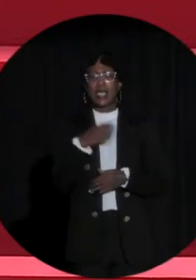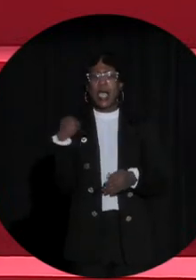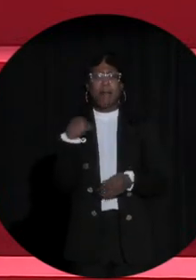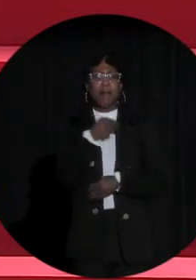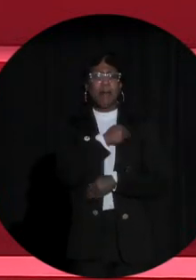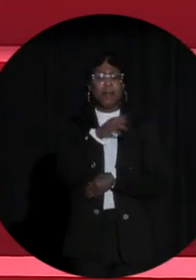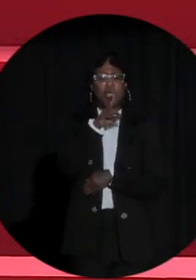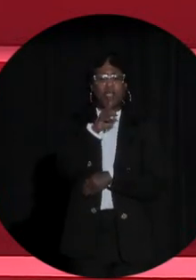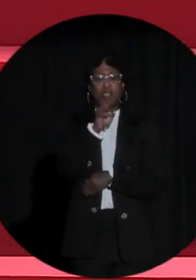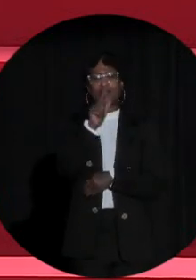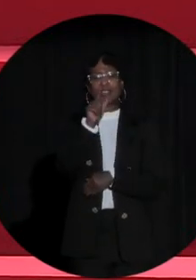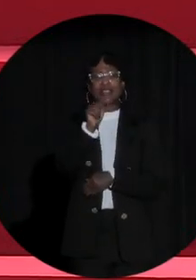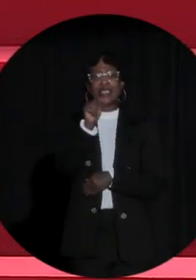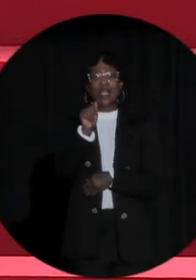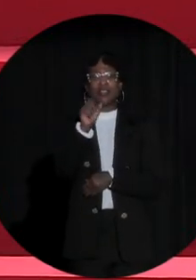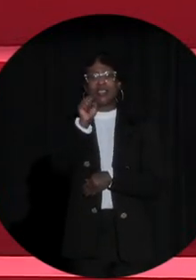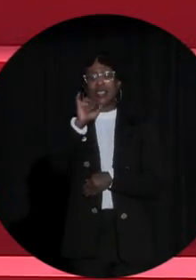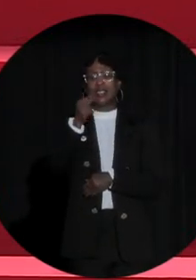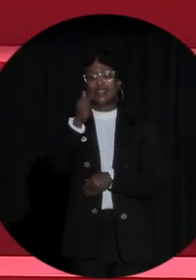Sigma Theta Sorority,